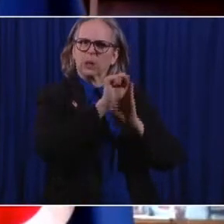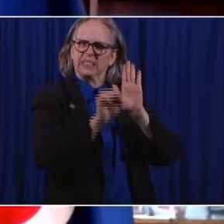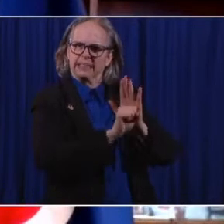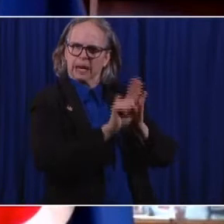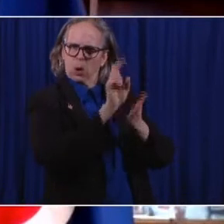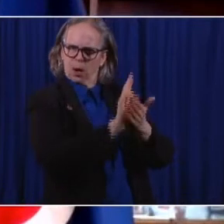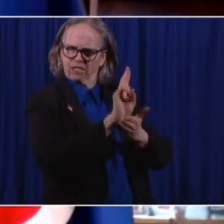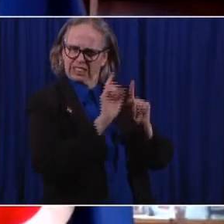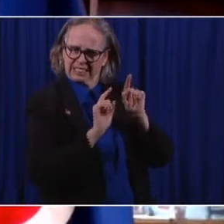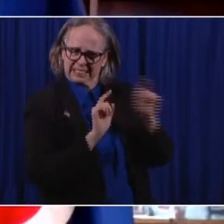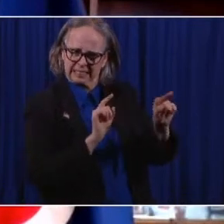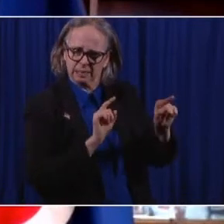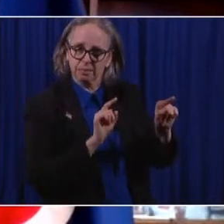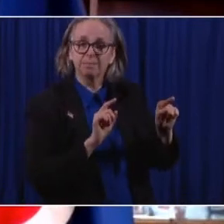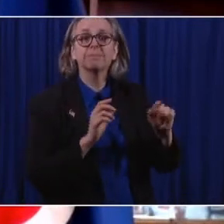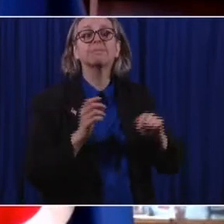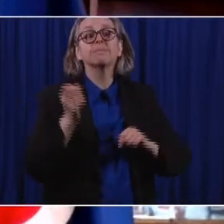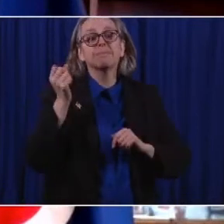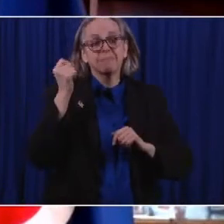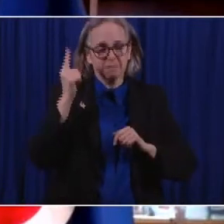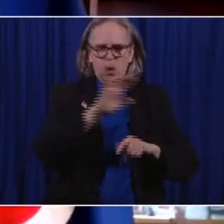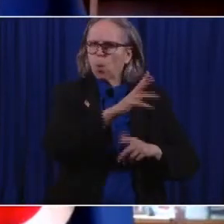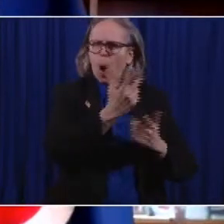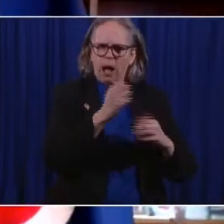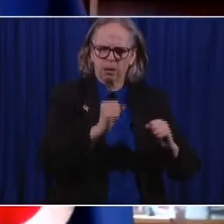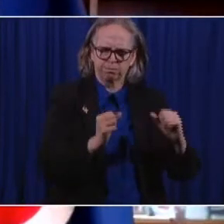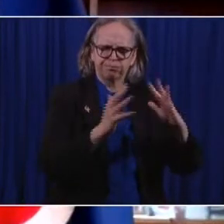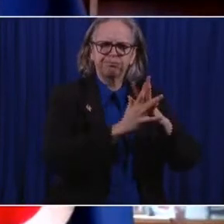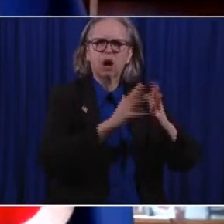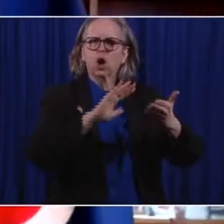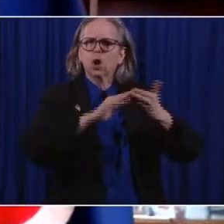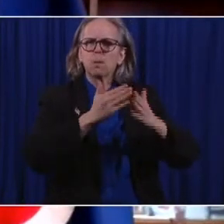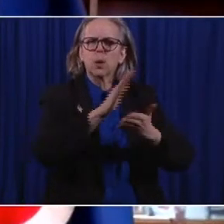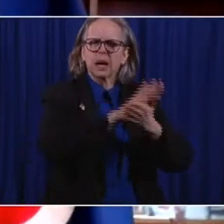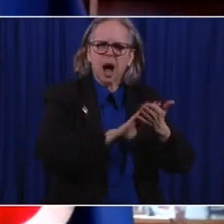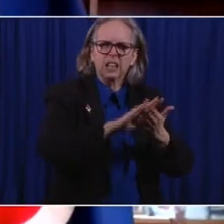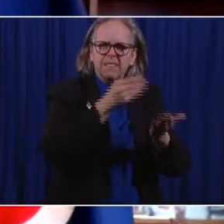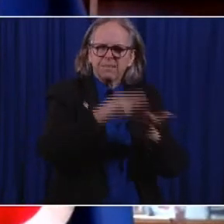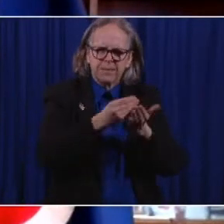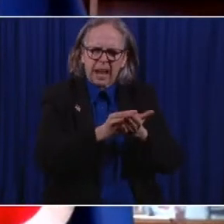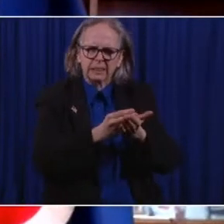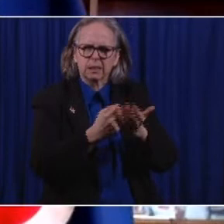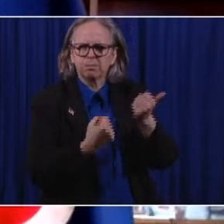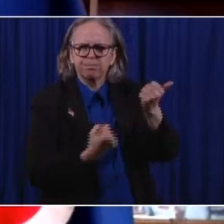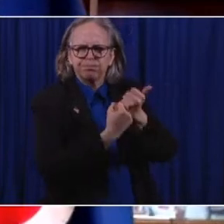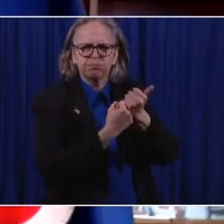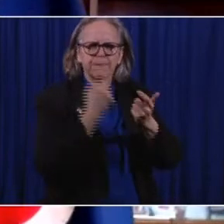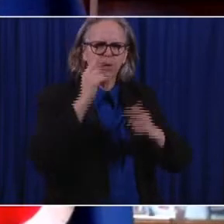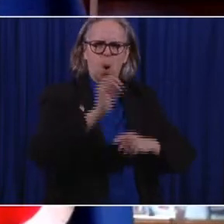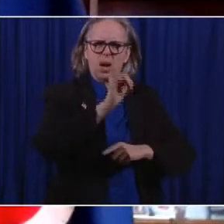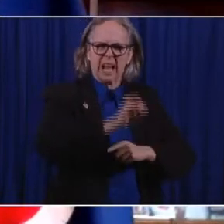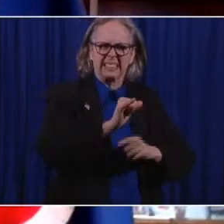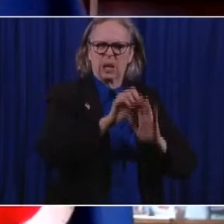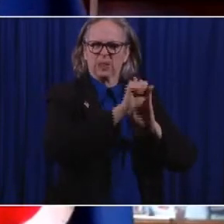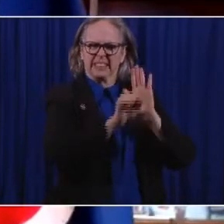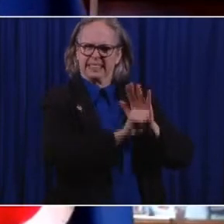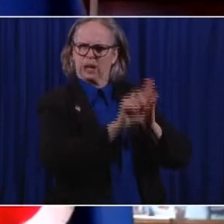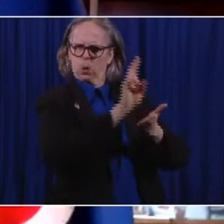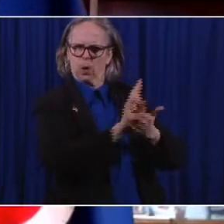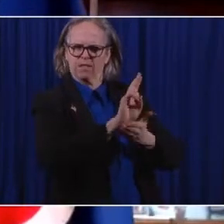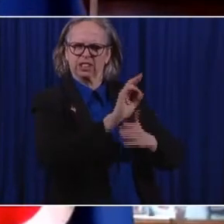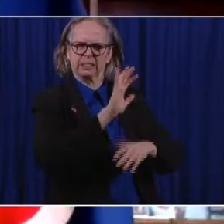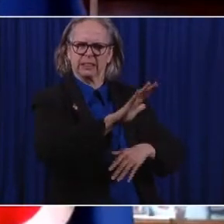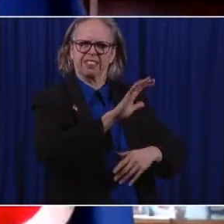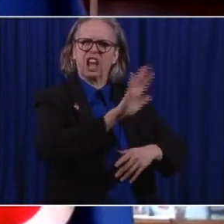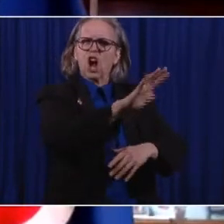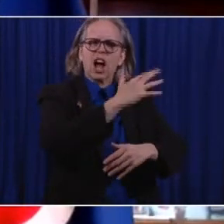Community College and funding for the Youngstown State University Energy Storage Innovation and Training Center. So as